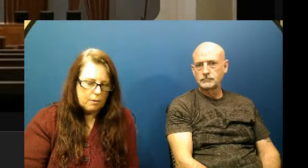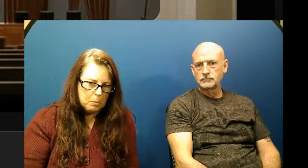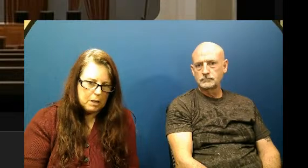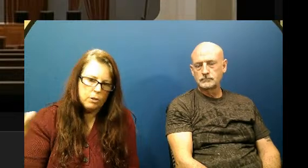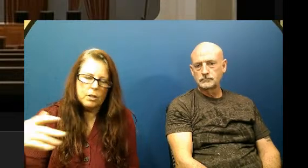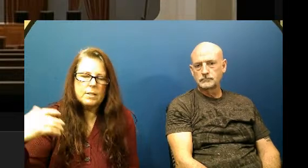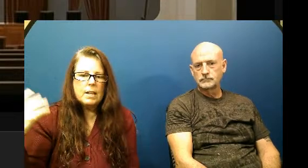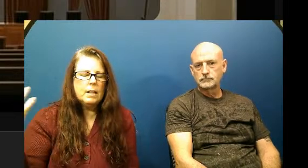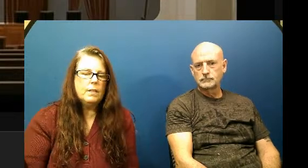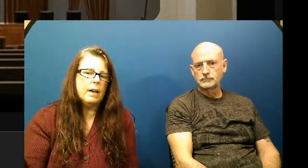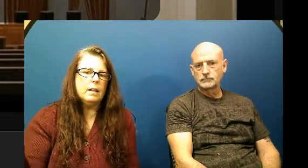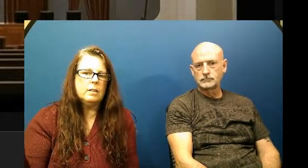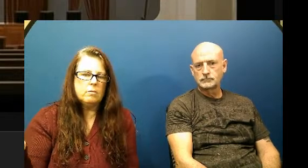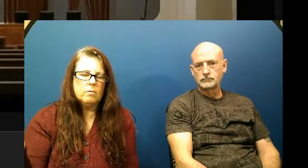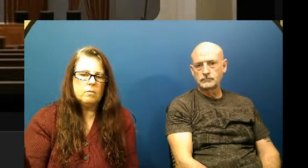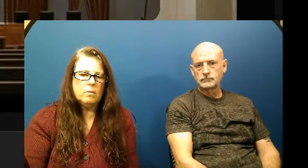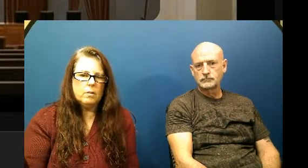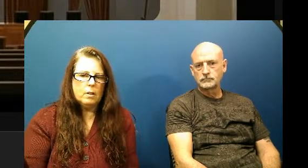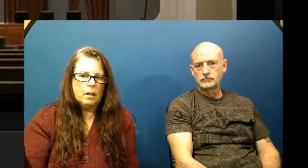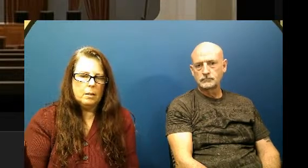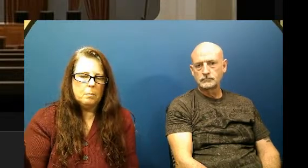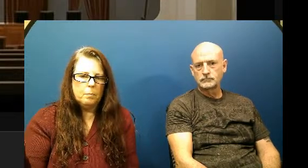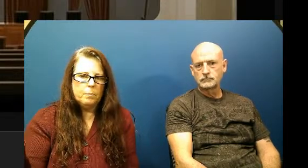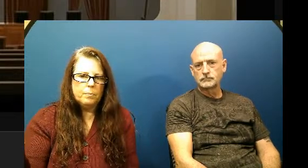limiting government, and they're going to say that